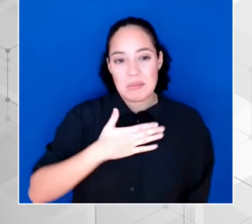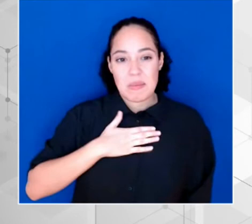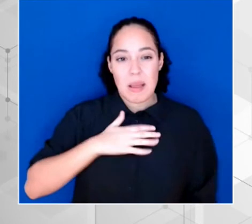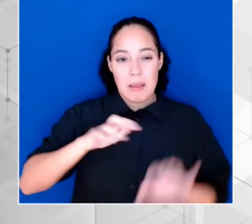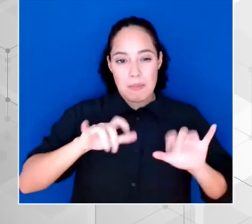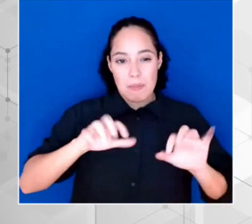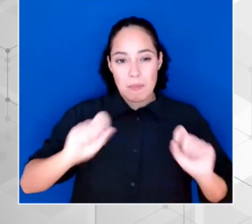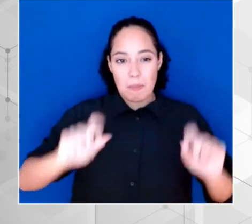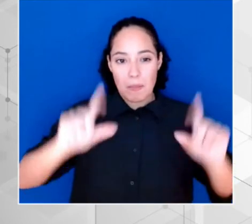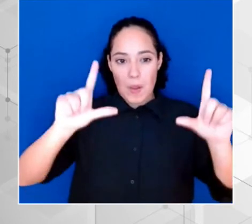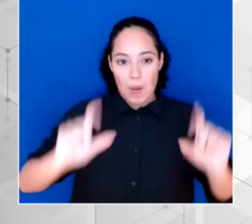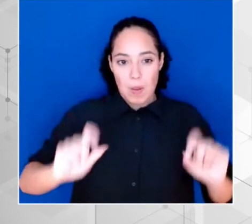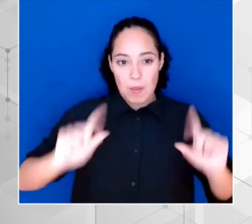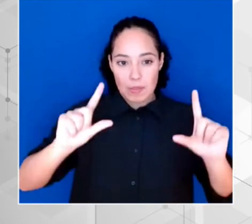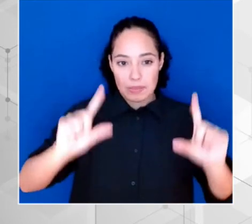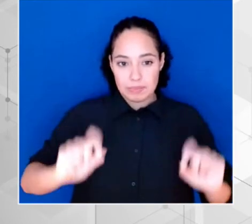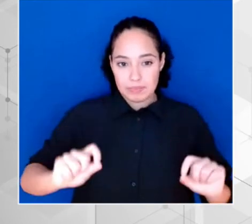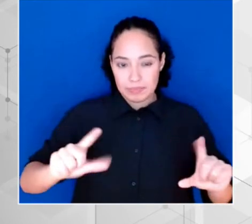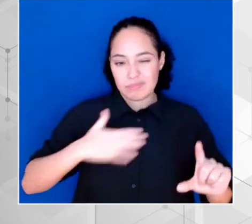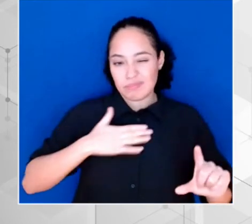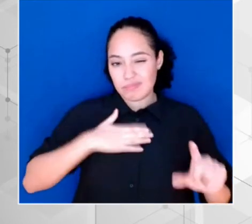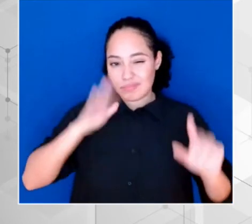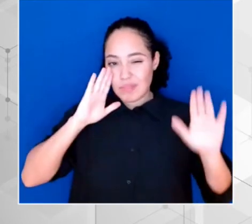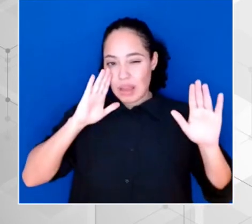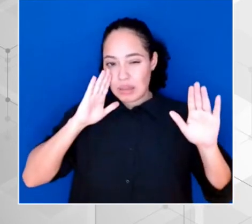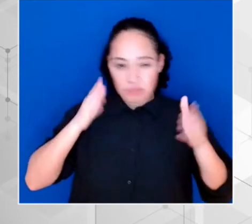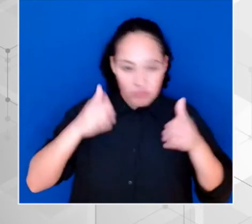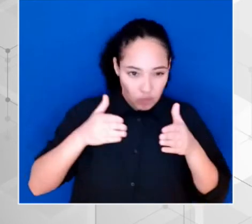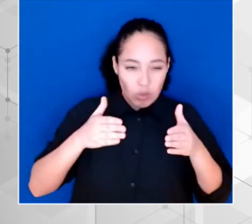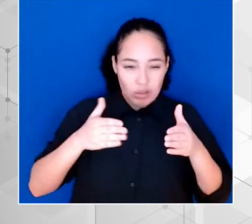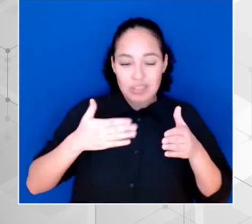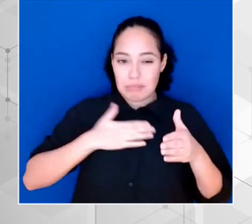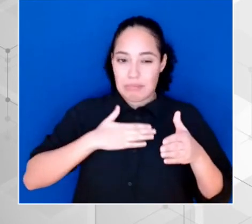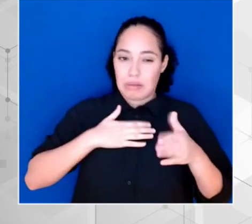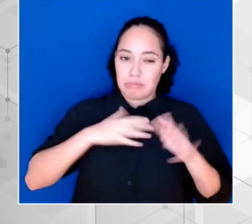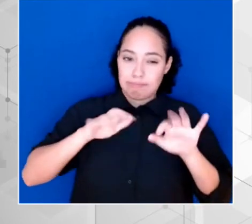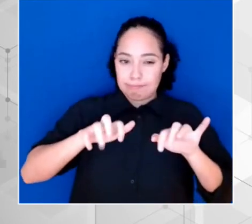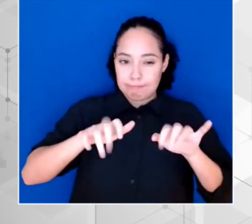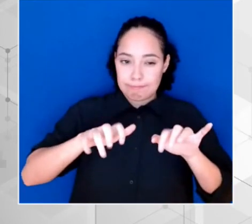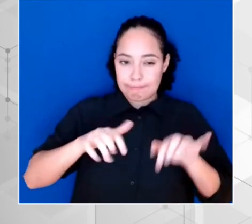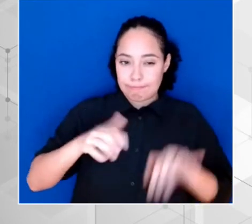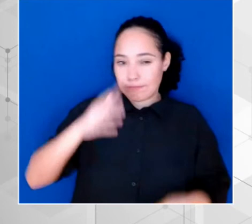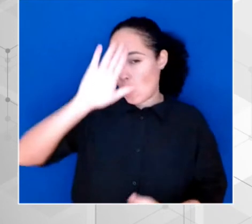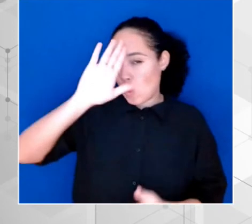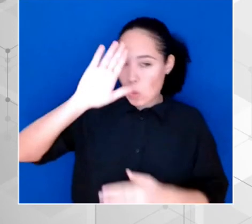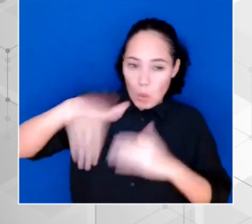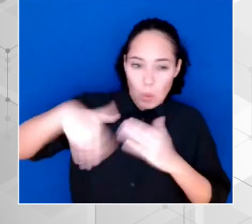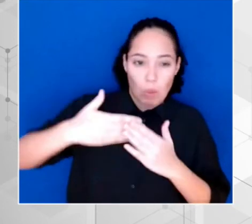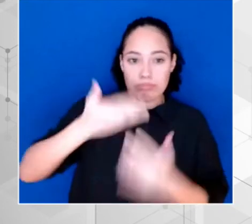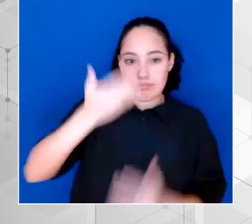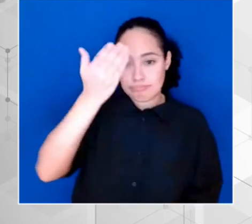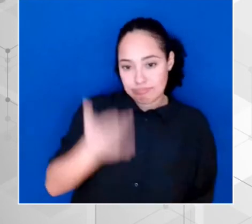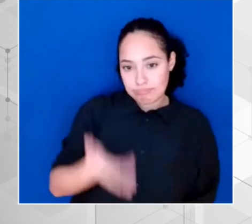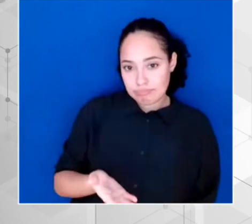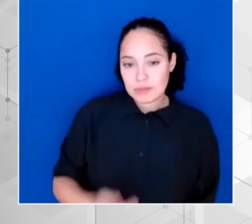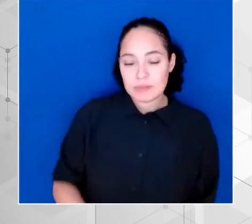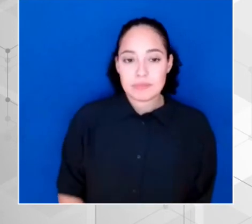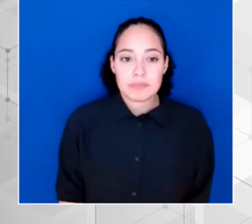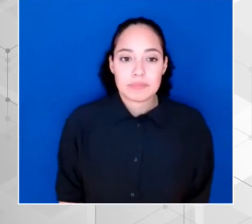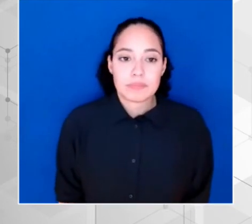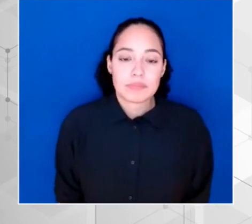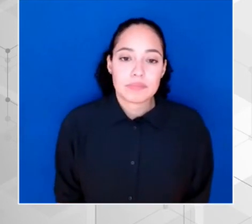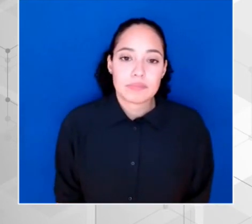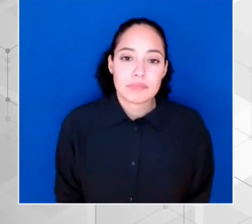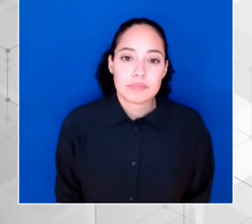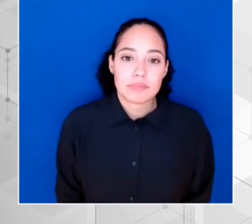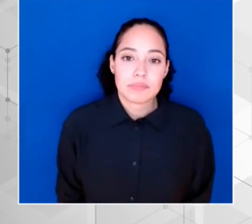my writing. I want to take advantage and recommend you a